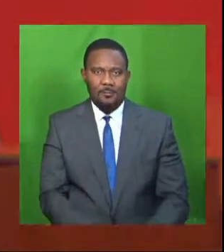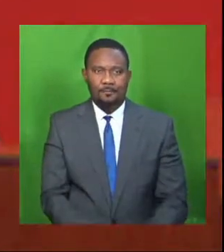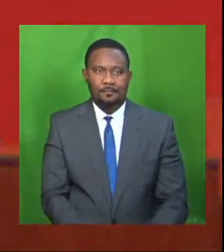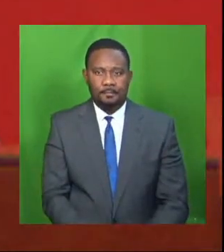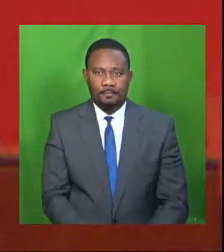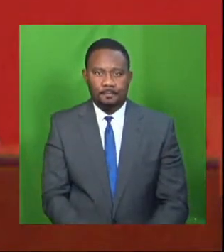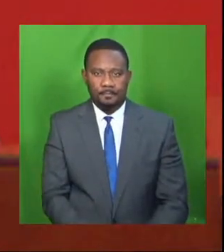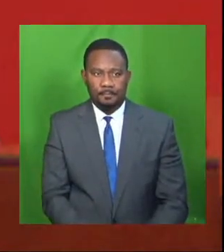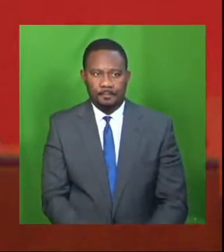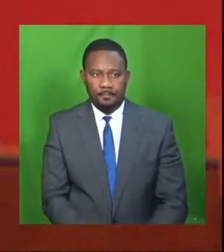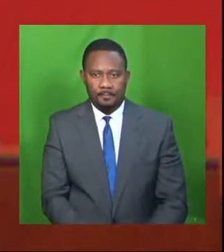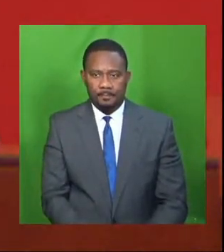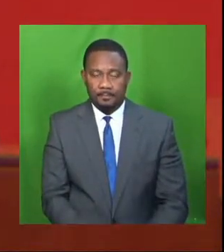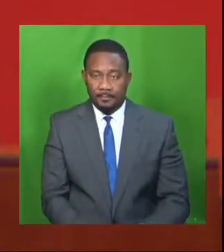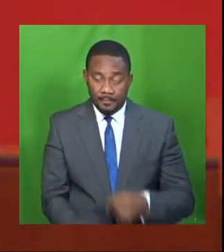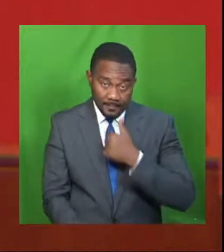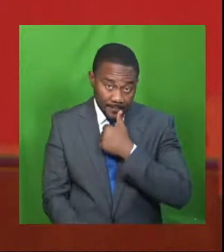3 billion